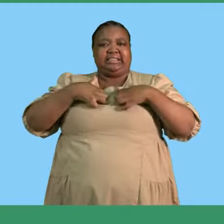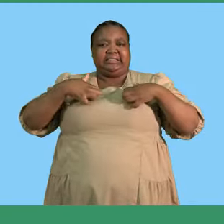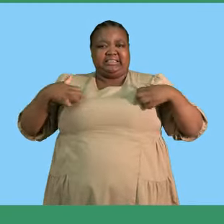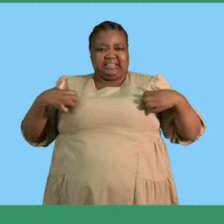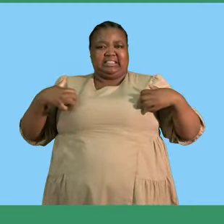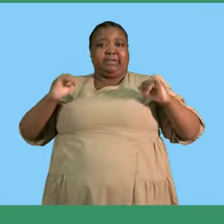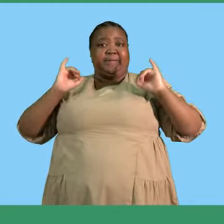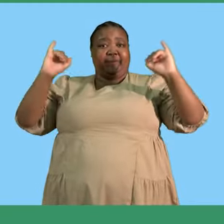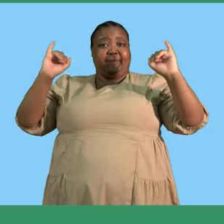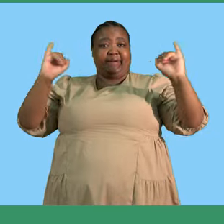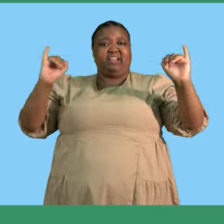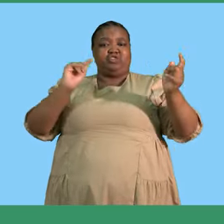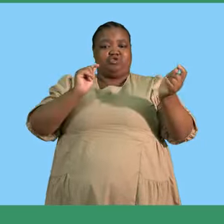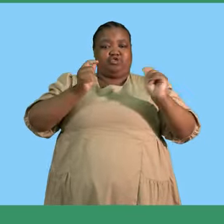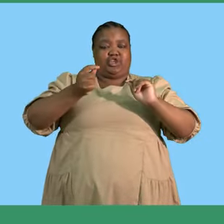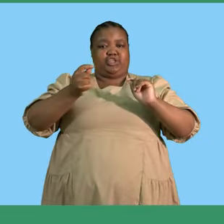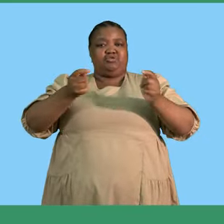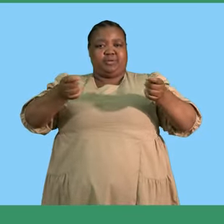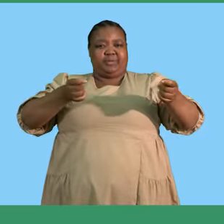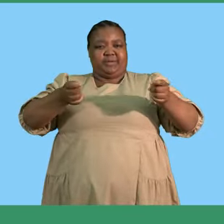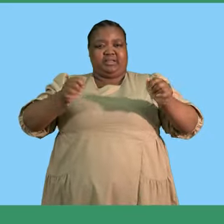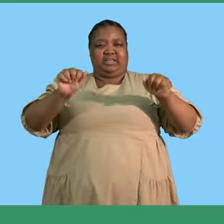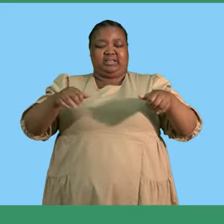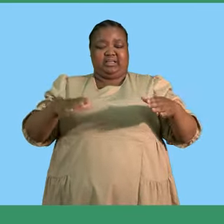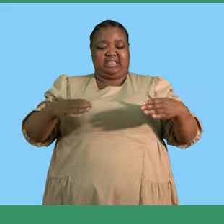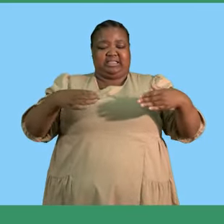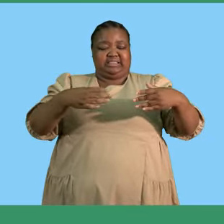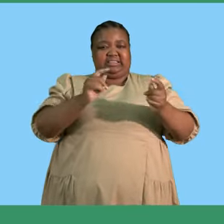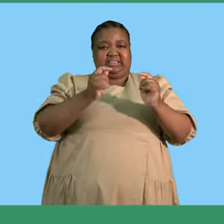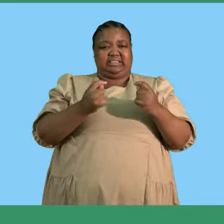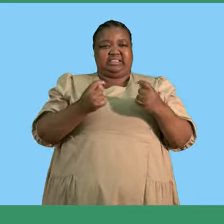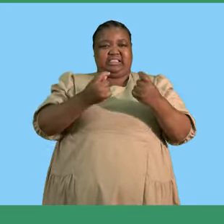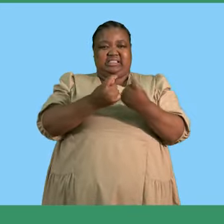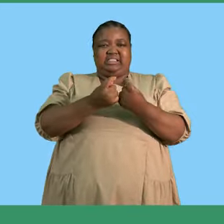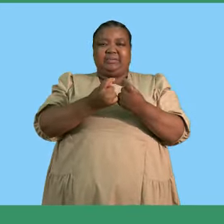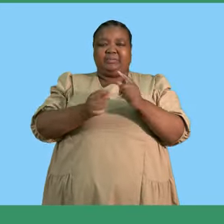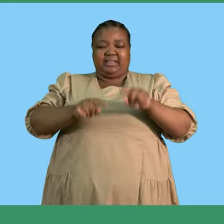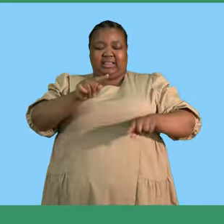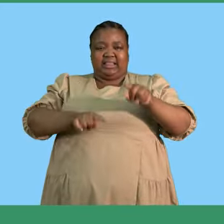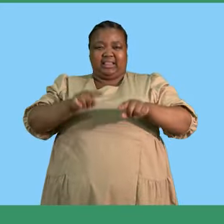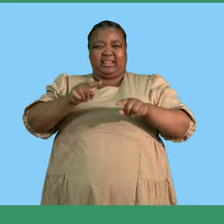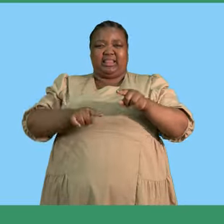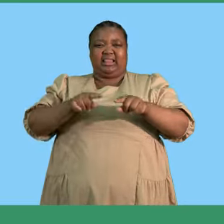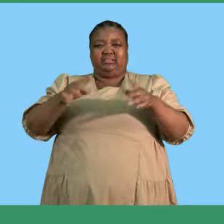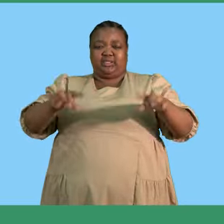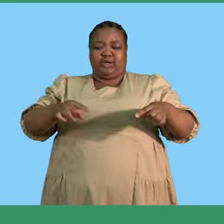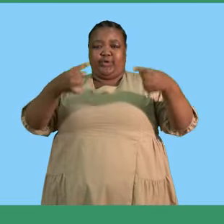change management, team dynamic and conflict management, as well as professionalism and